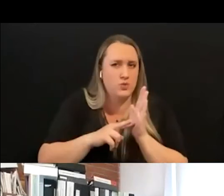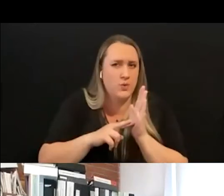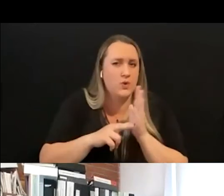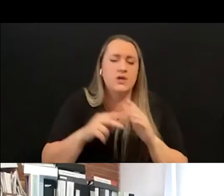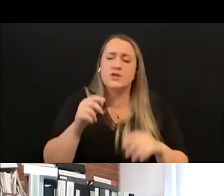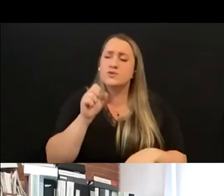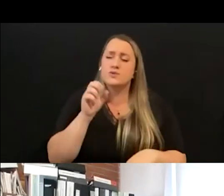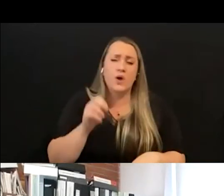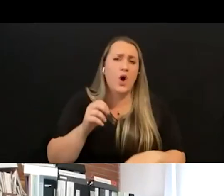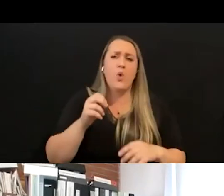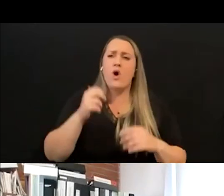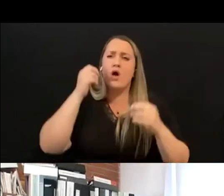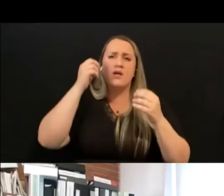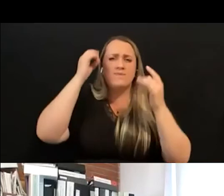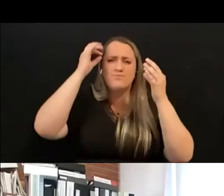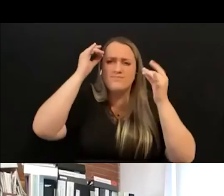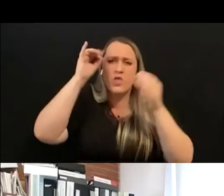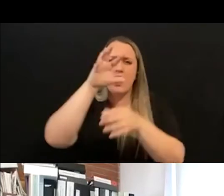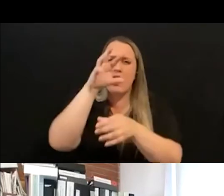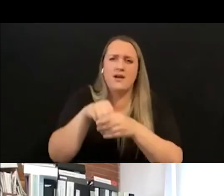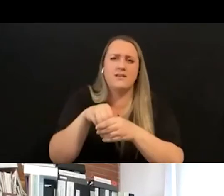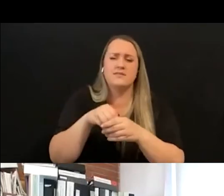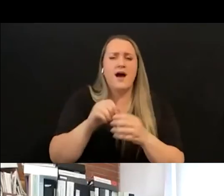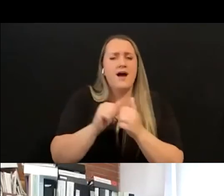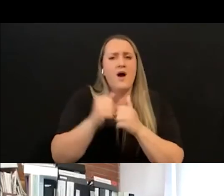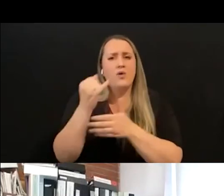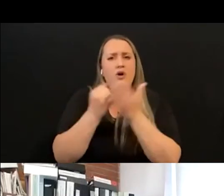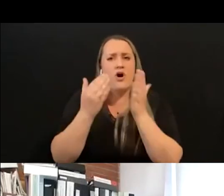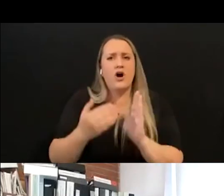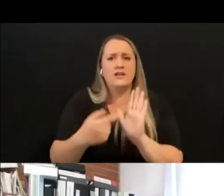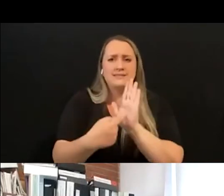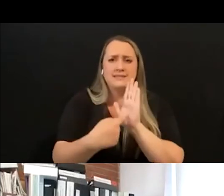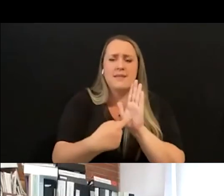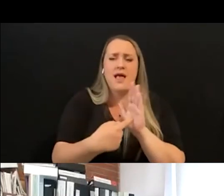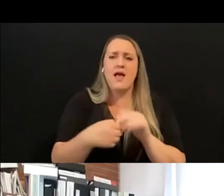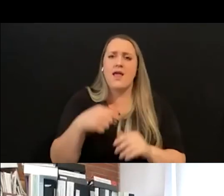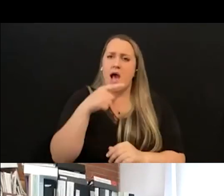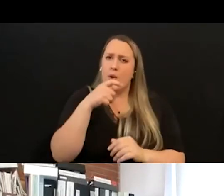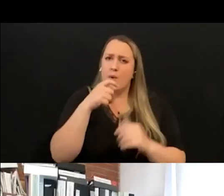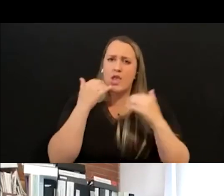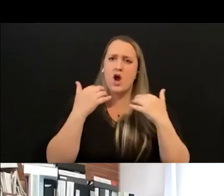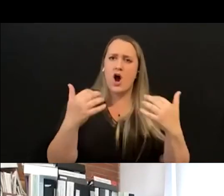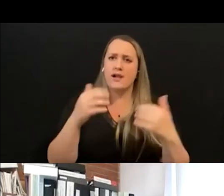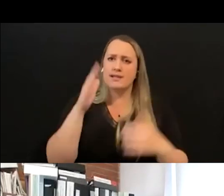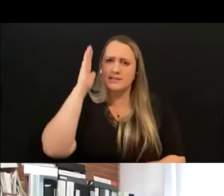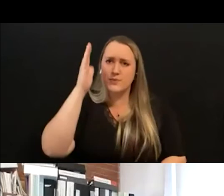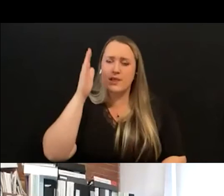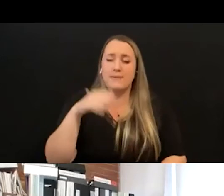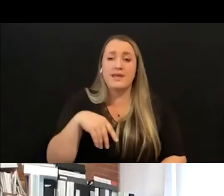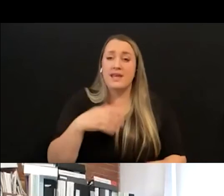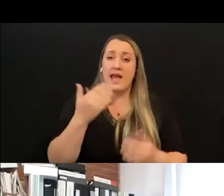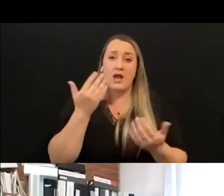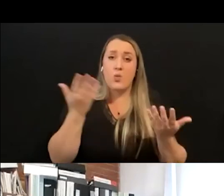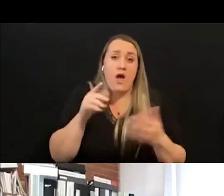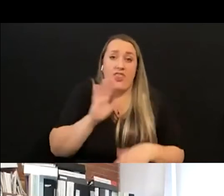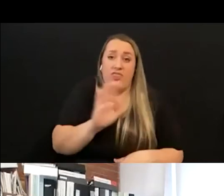very thoughtful about the way that the art is displayed and who the audiences are going to be and what their needs are going to